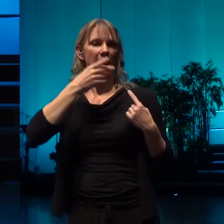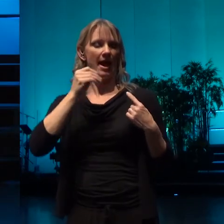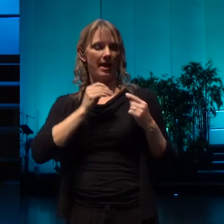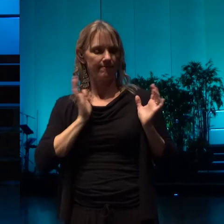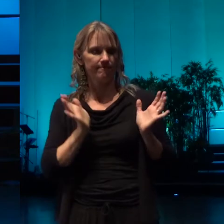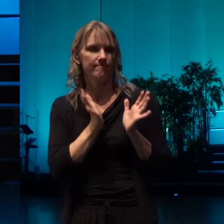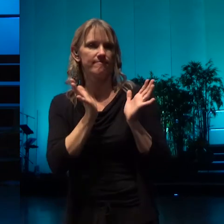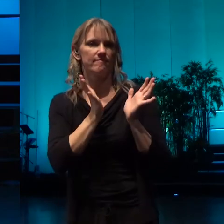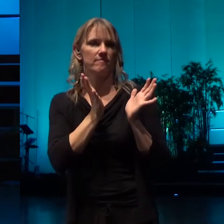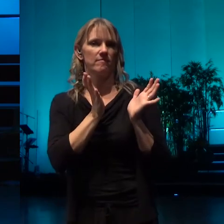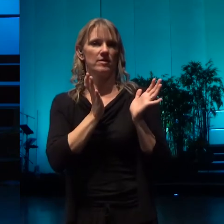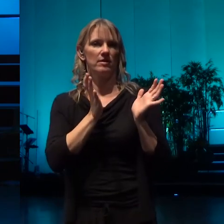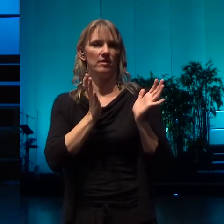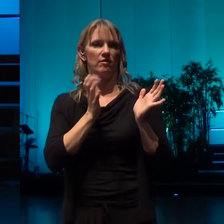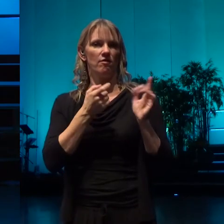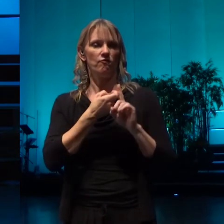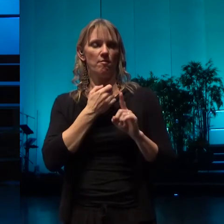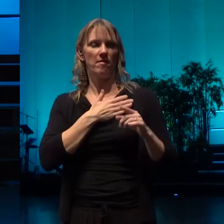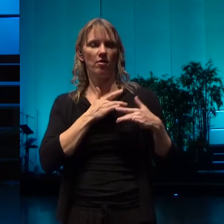in my heart?